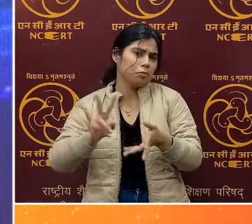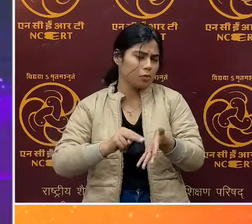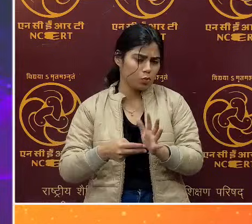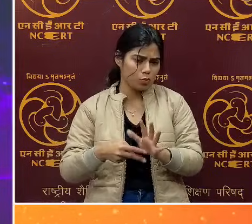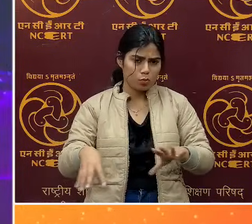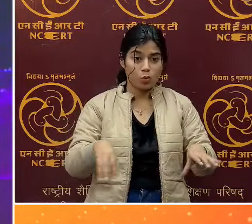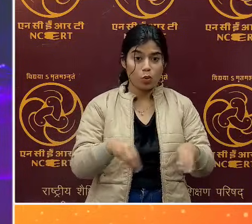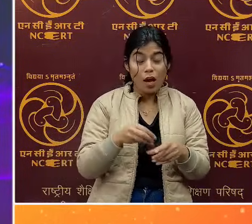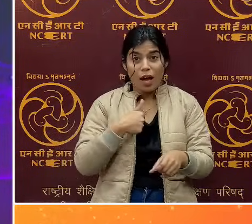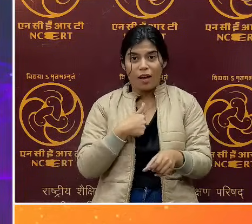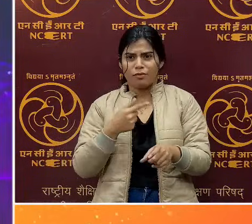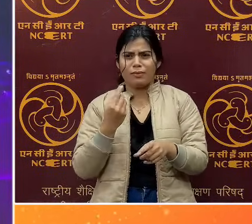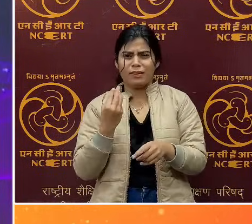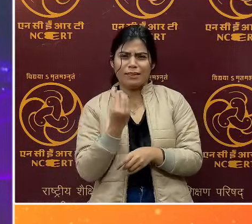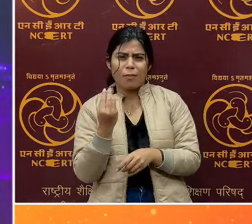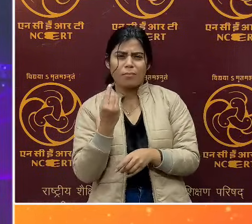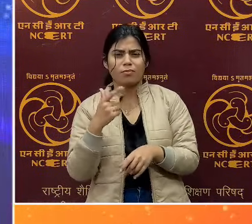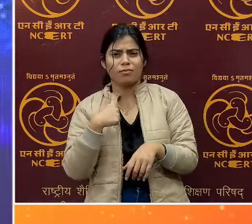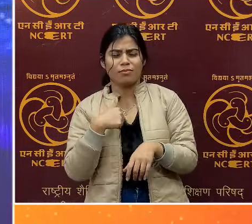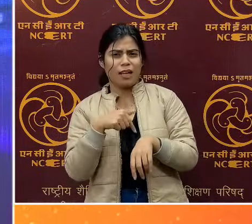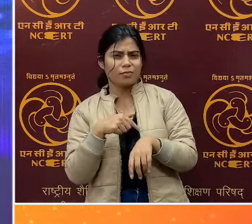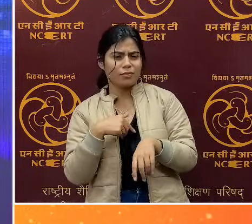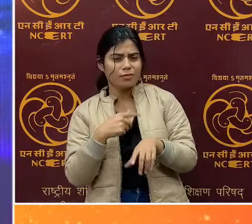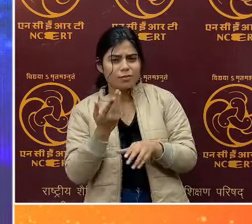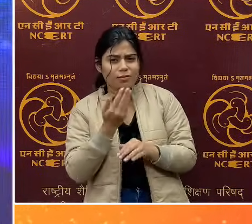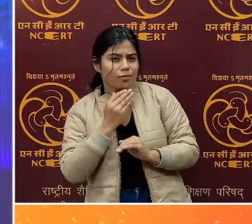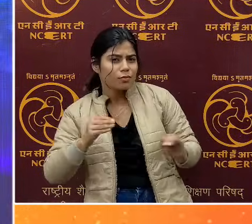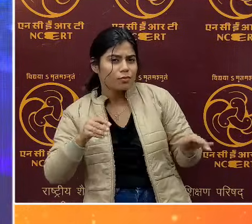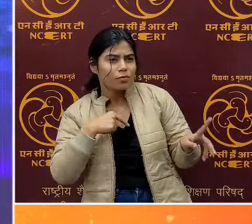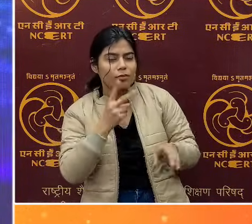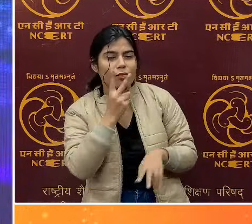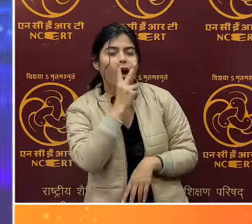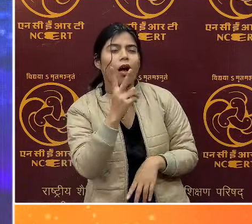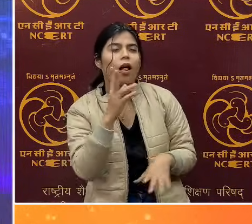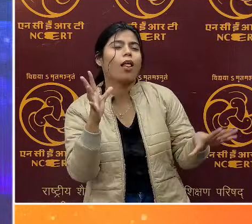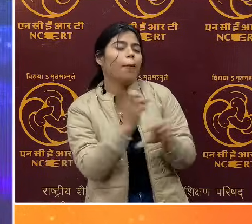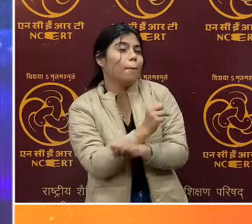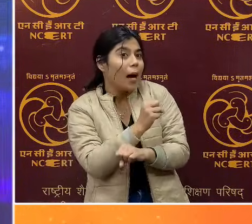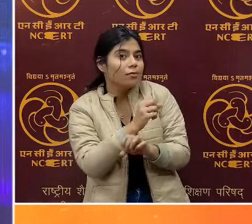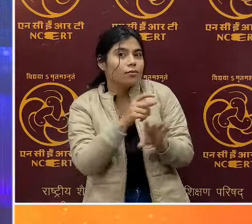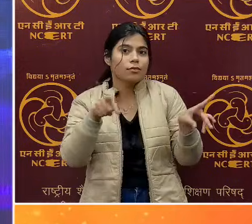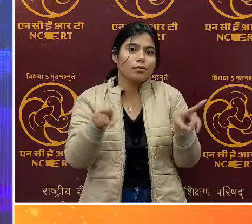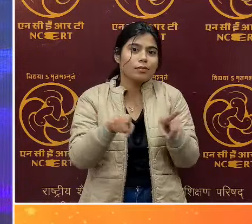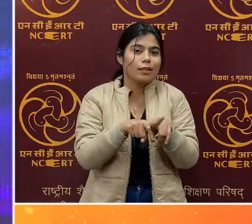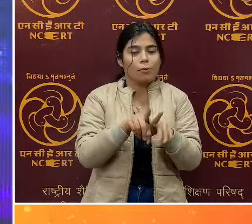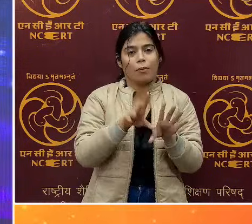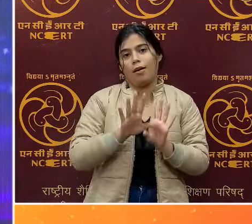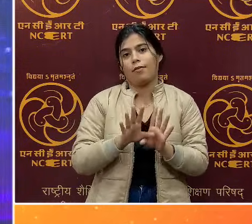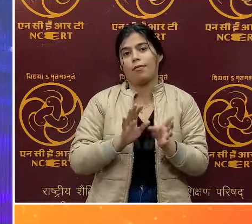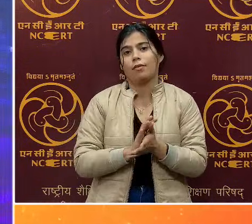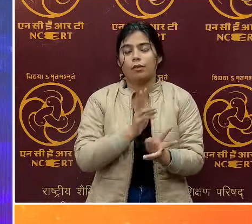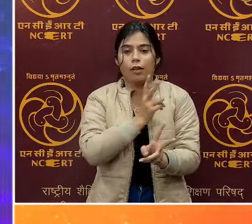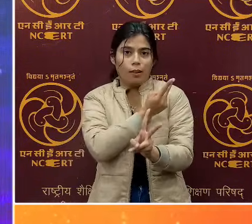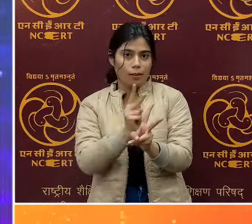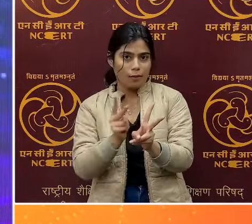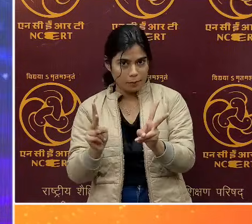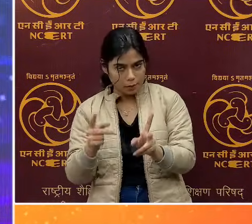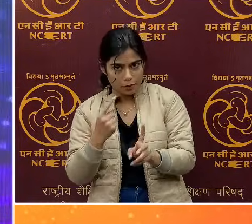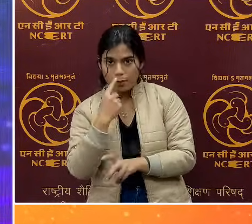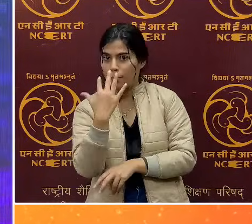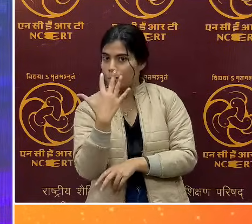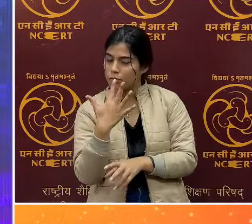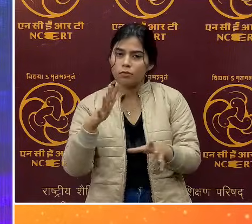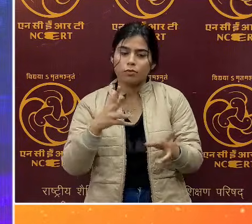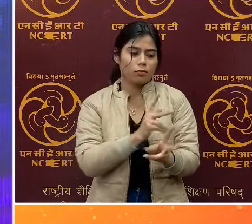call magic Yes. sometimes. Yes. So for children it is magic only, Yes. but that's completely like the different types of mirrors are